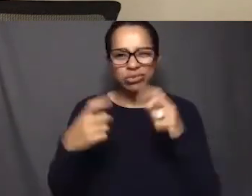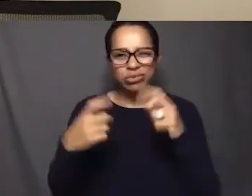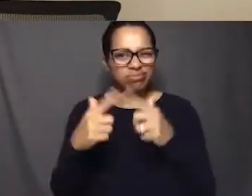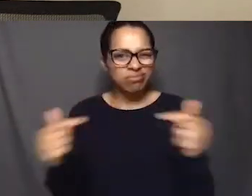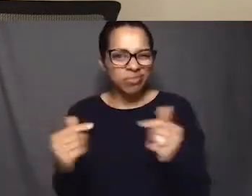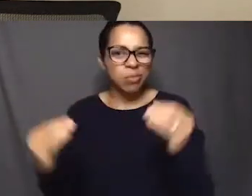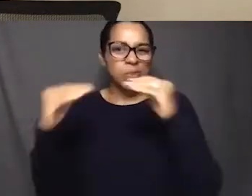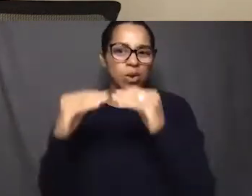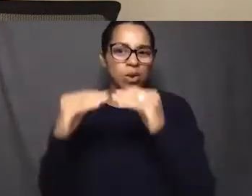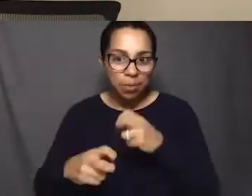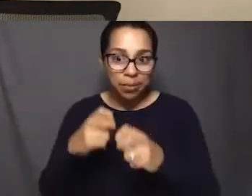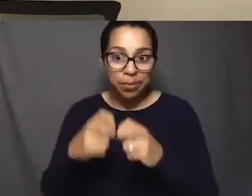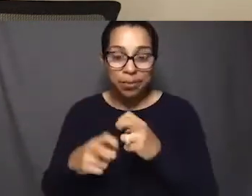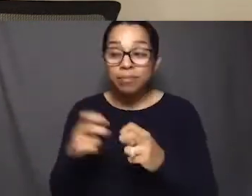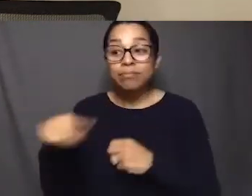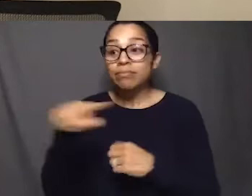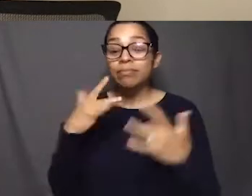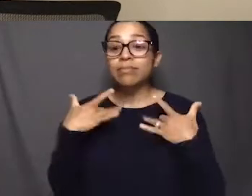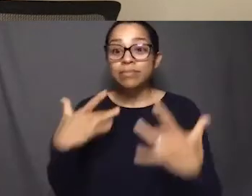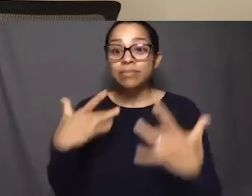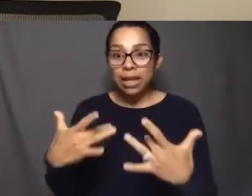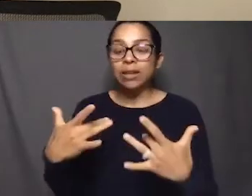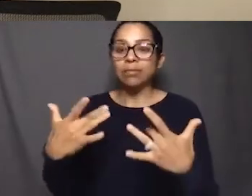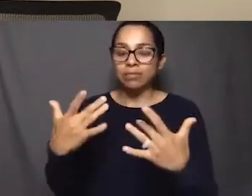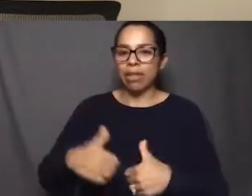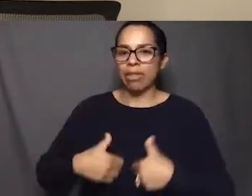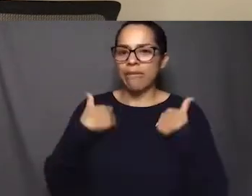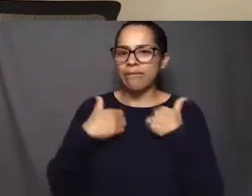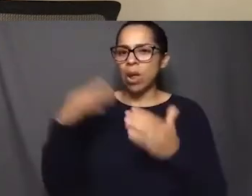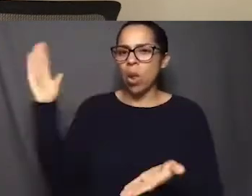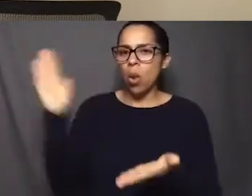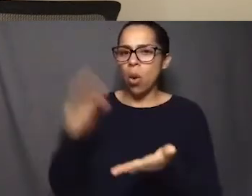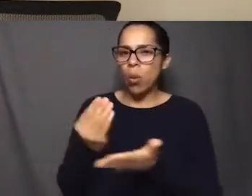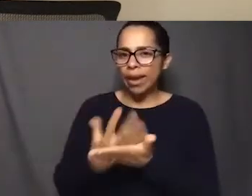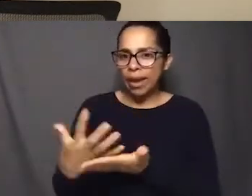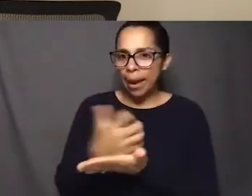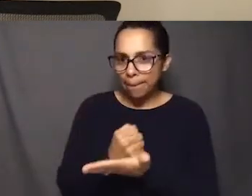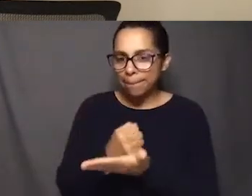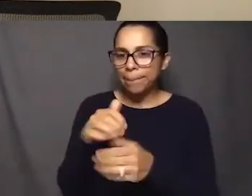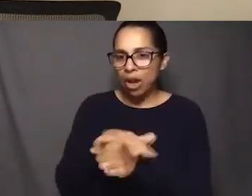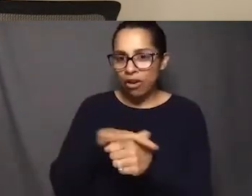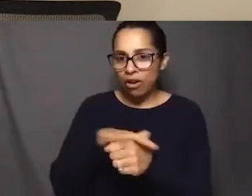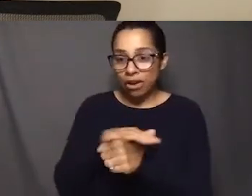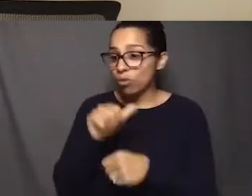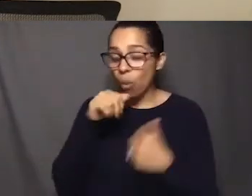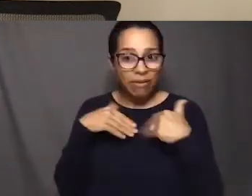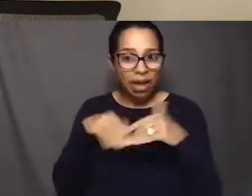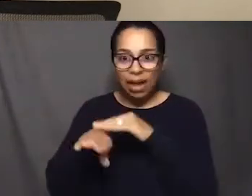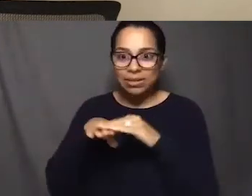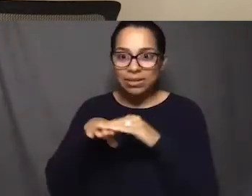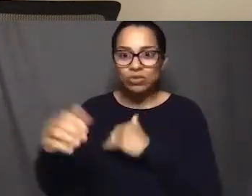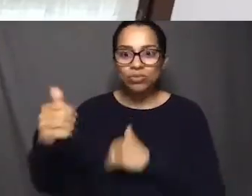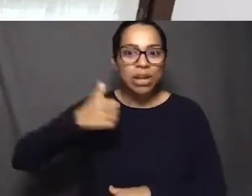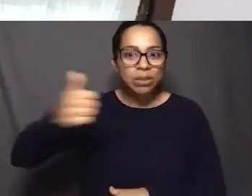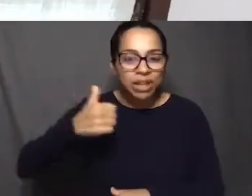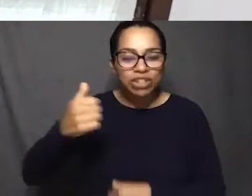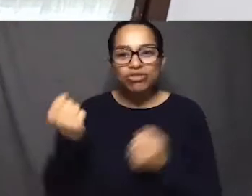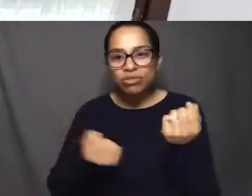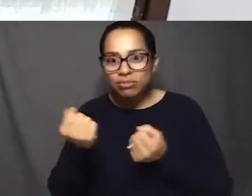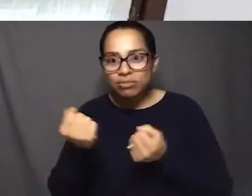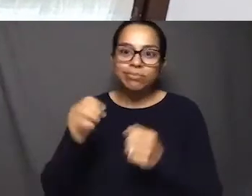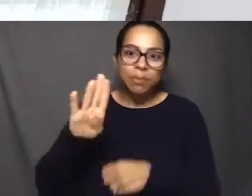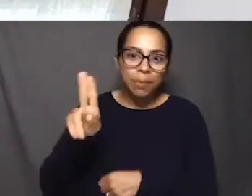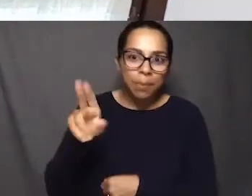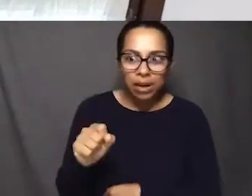deserts are from low-income communities with high unemployment rates and often do not have access to transportation to obtain healthy food. But what can we